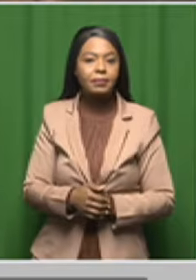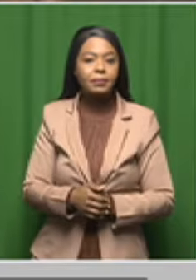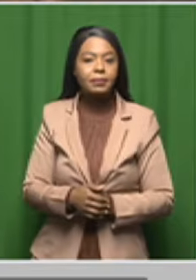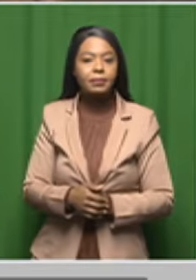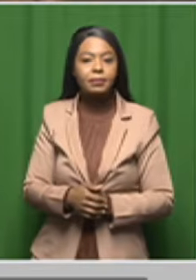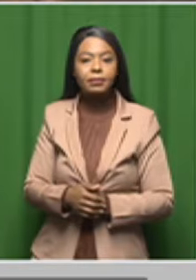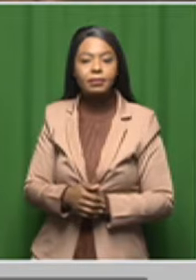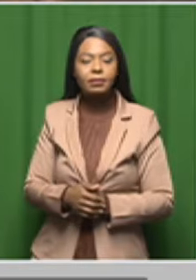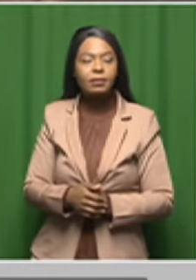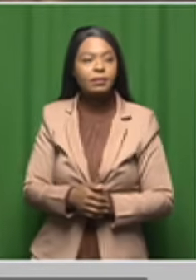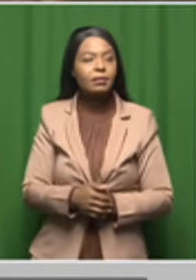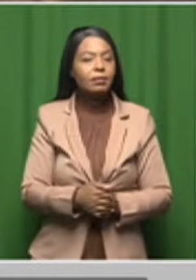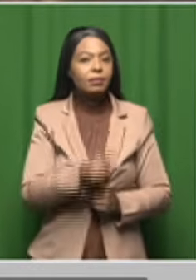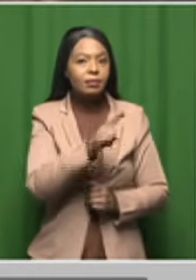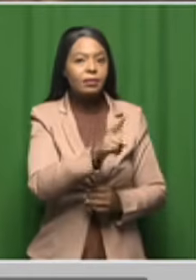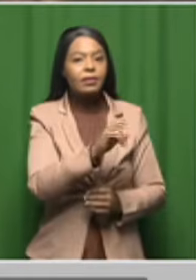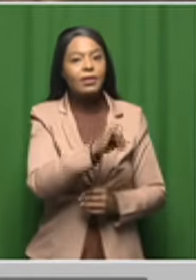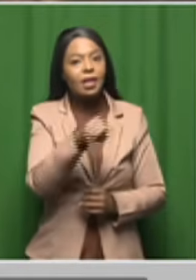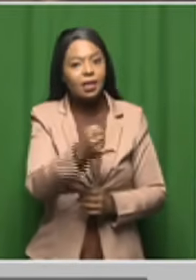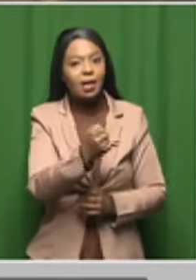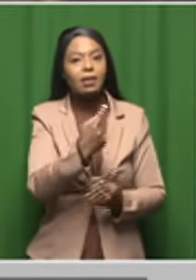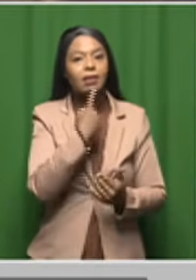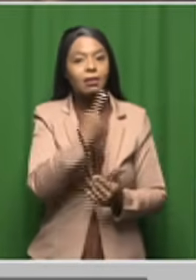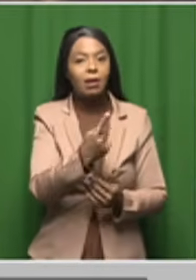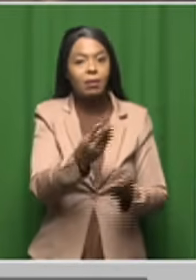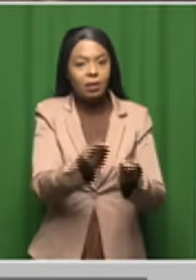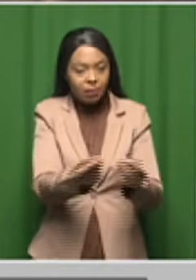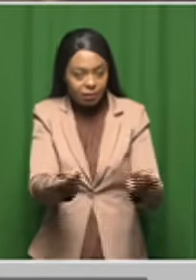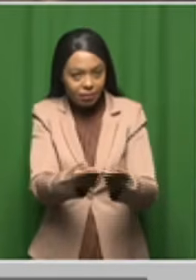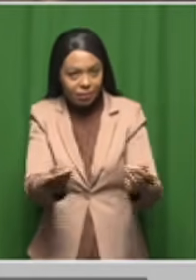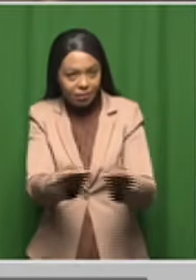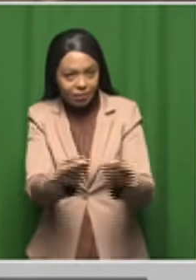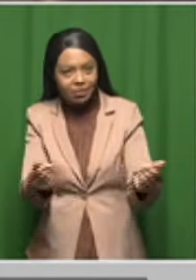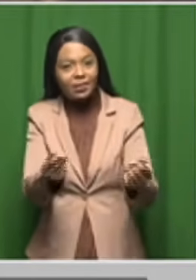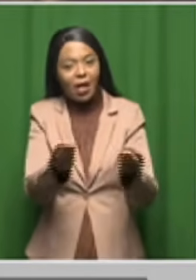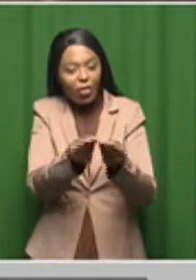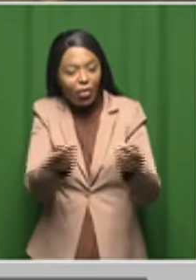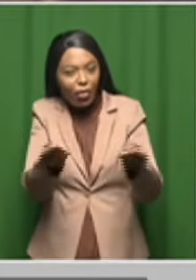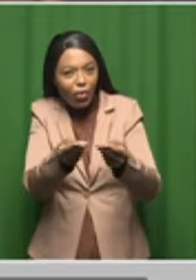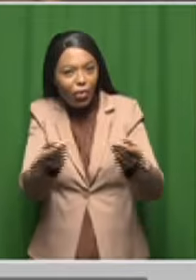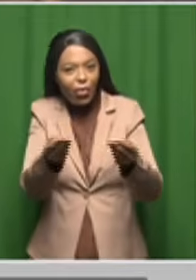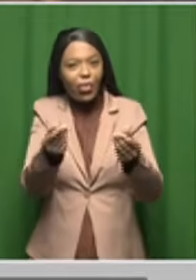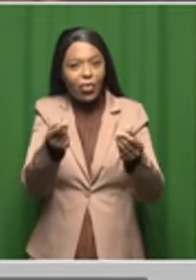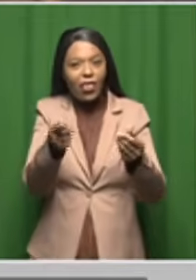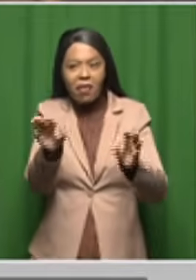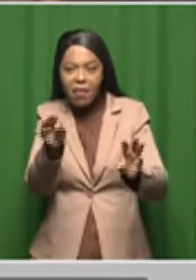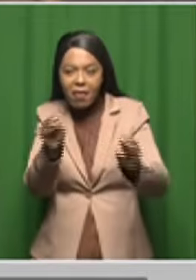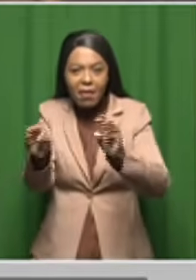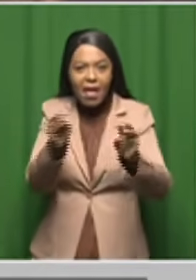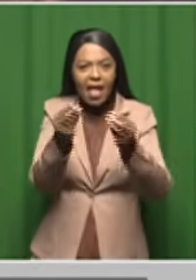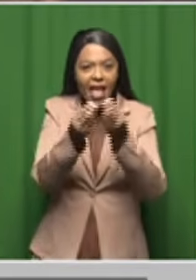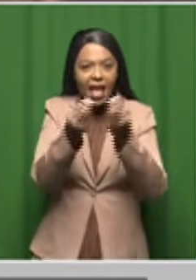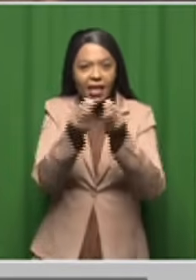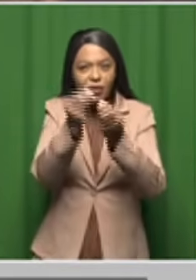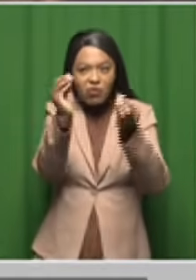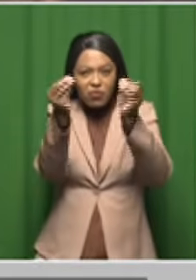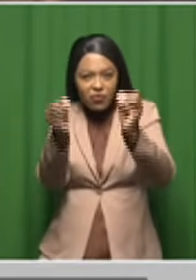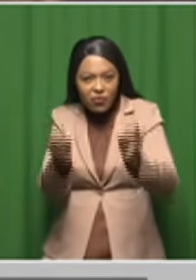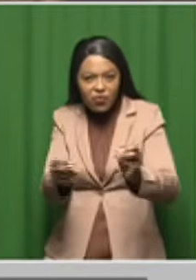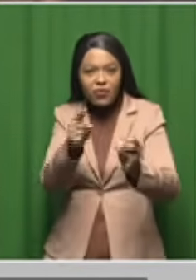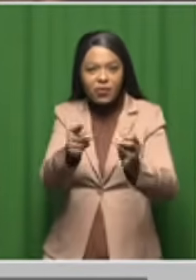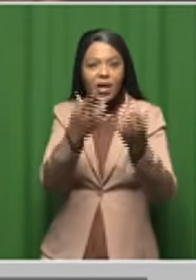Can you come again, please? I was just asking about the material that's used in this exhibition, just given the symbolisms